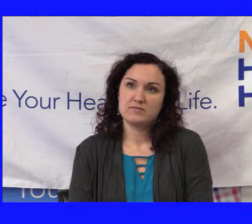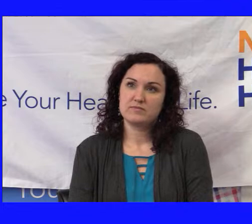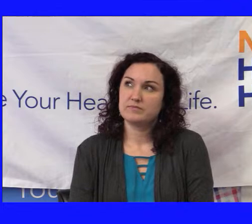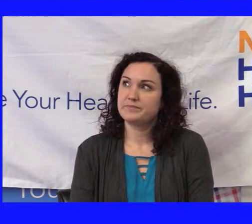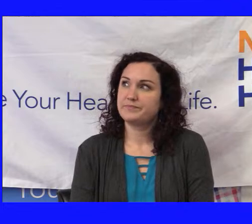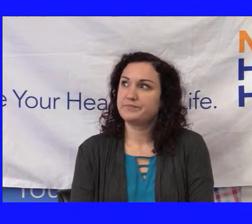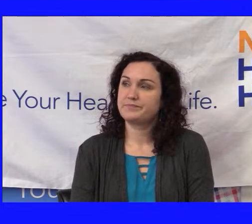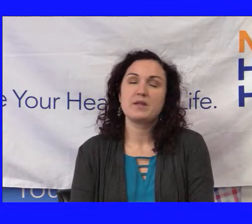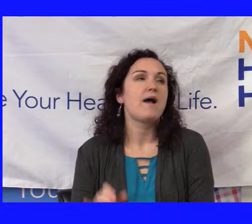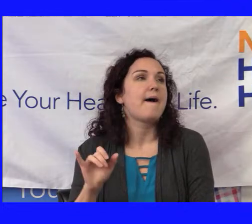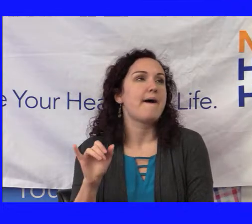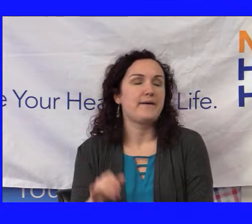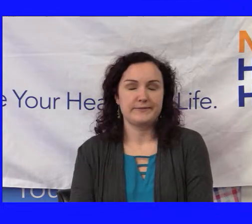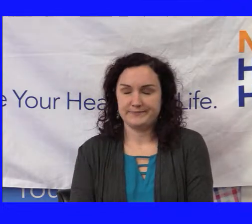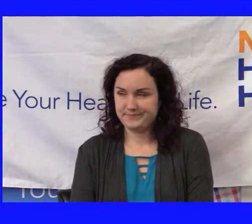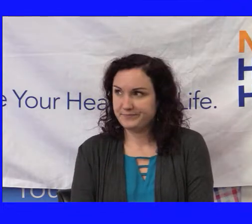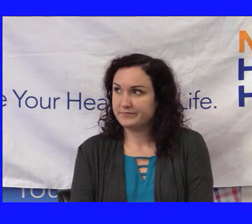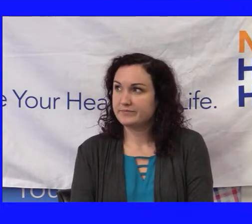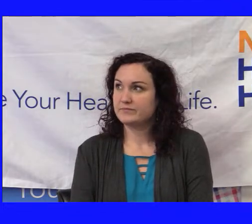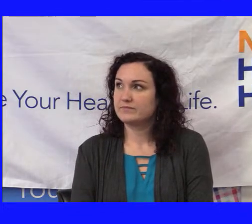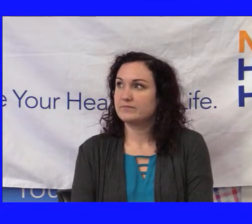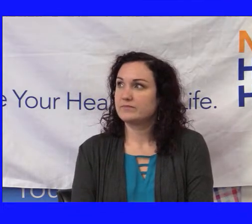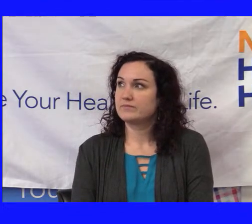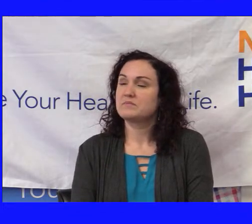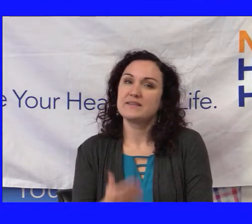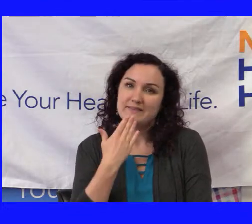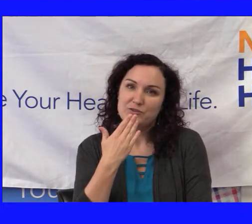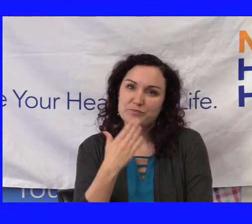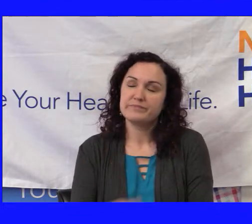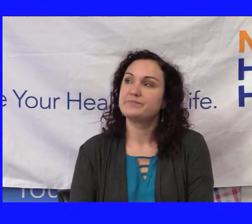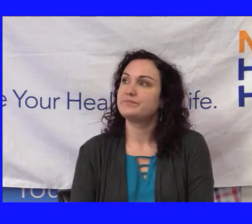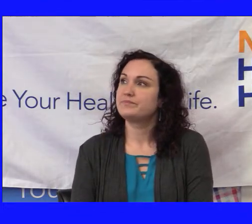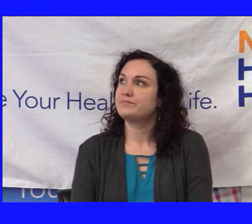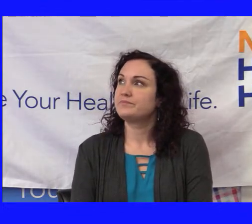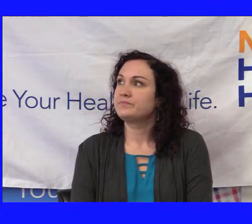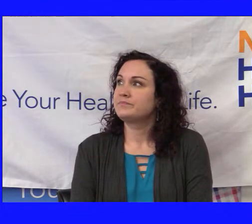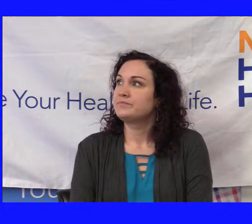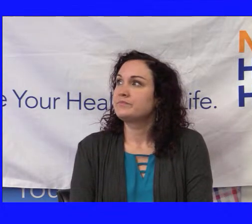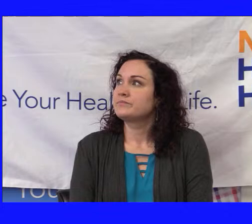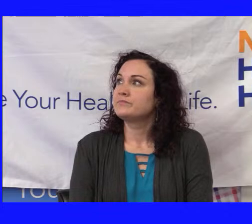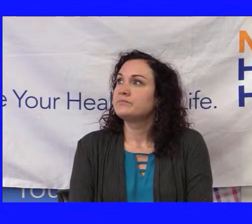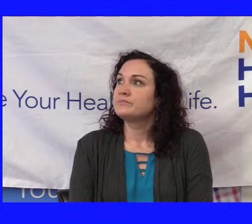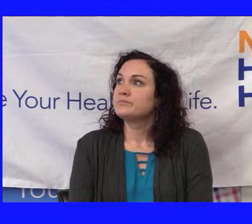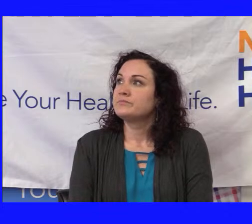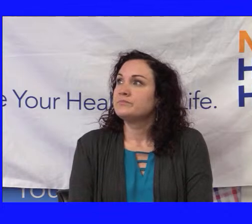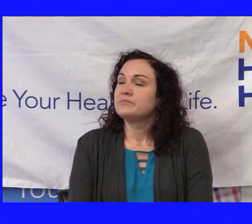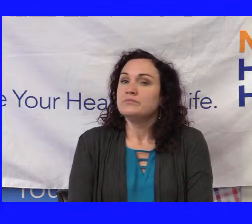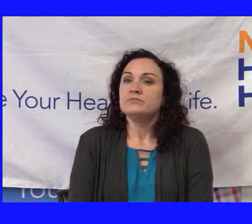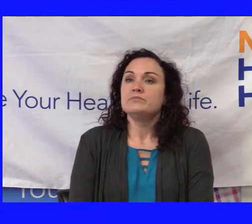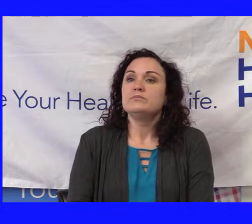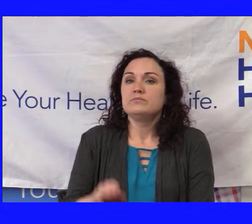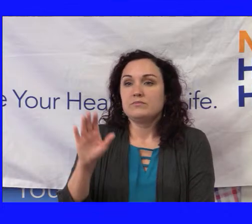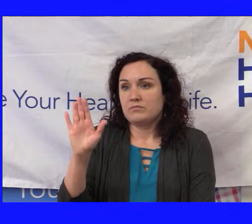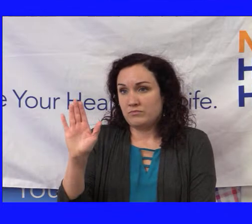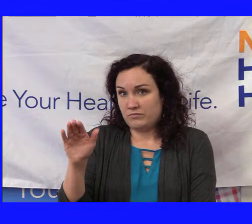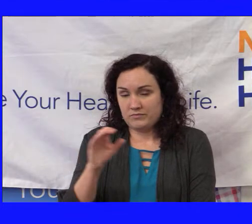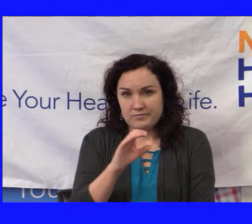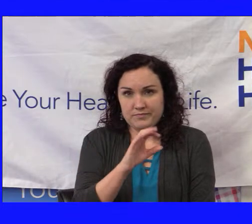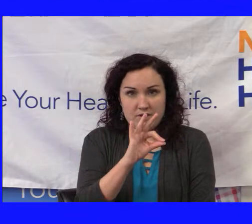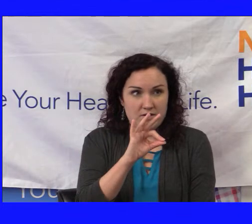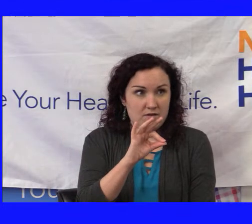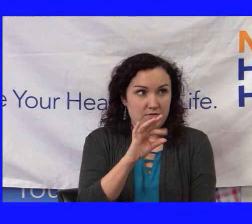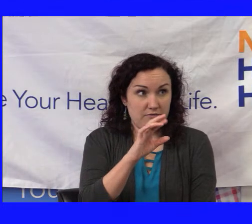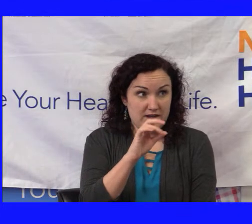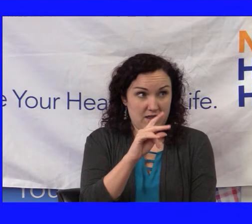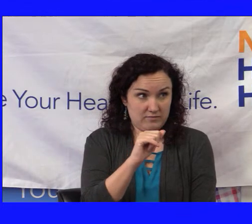see. Okay, thank you. Matt, just on that point, there's I